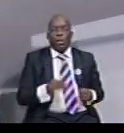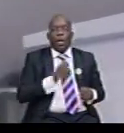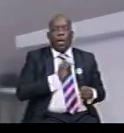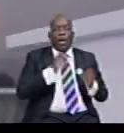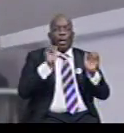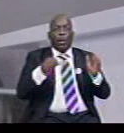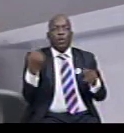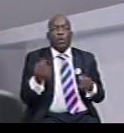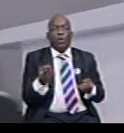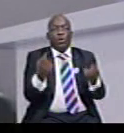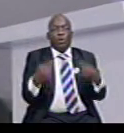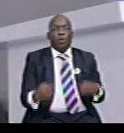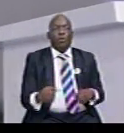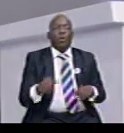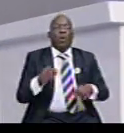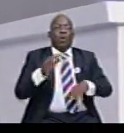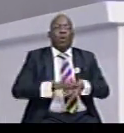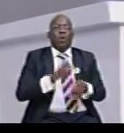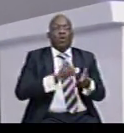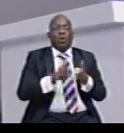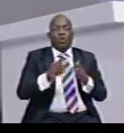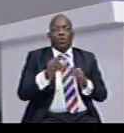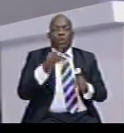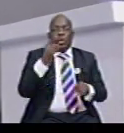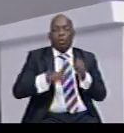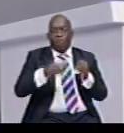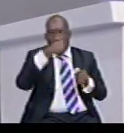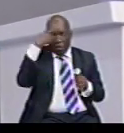weekends to continue the follow-up.